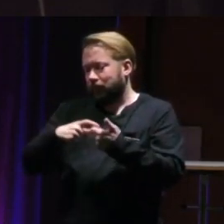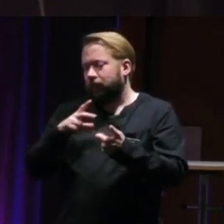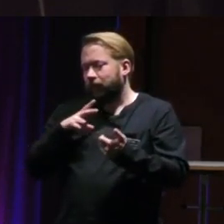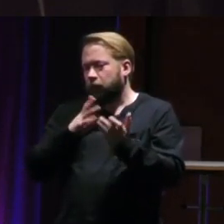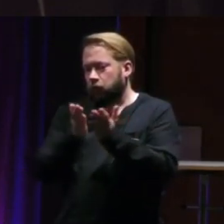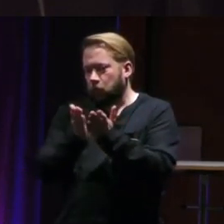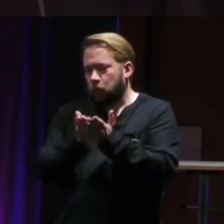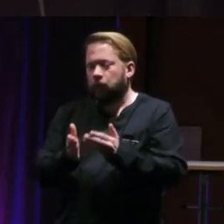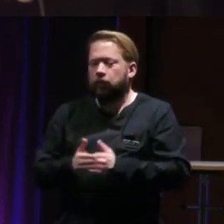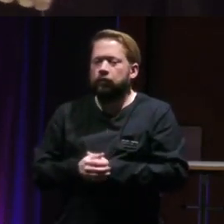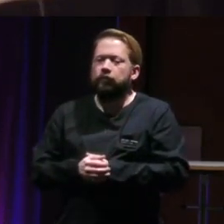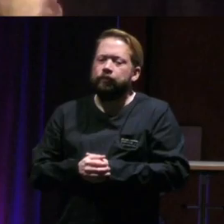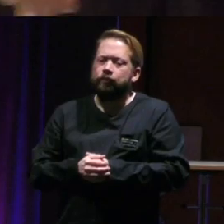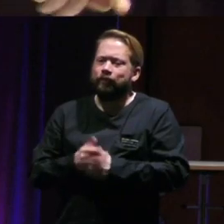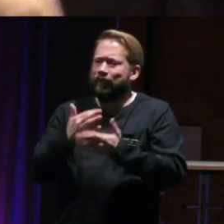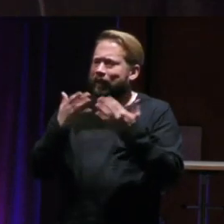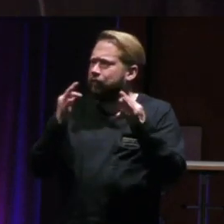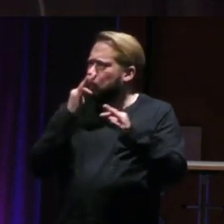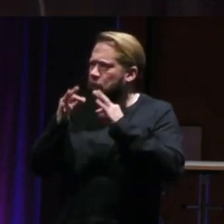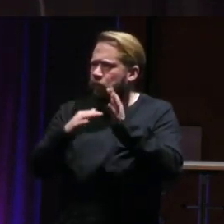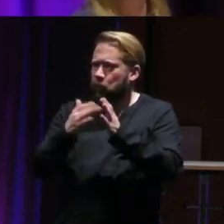and one in the front.